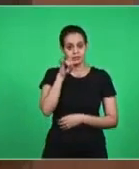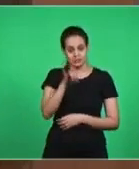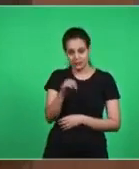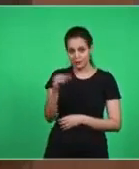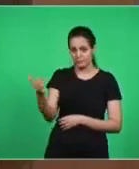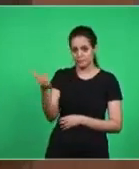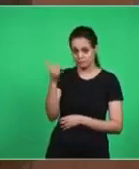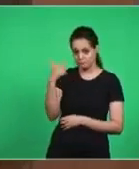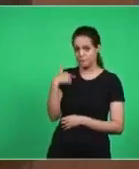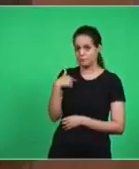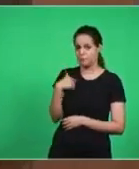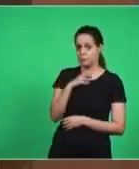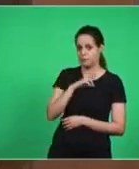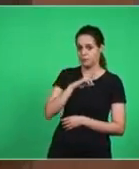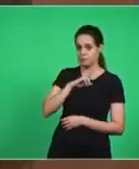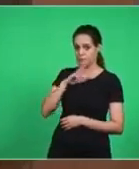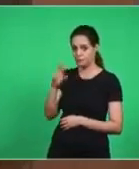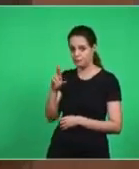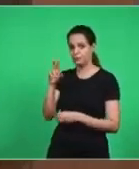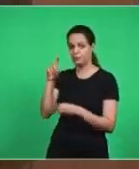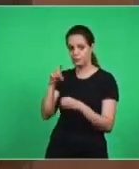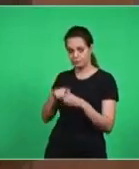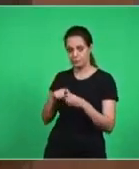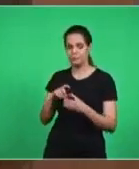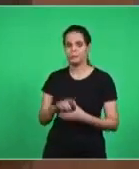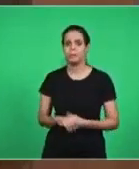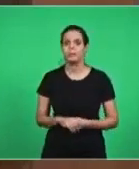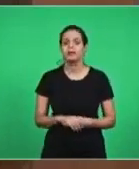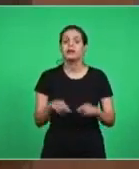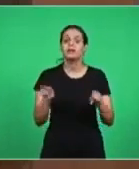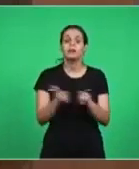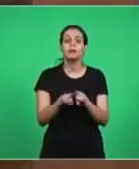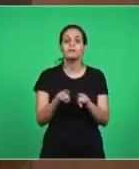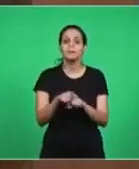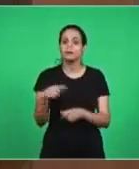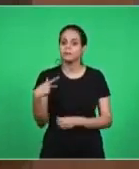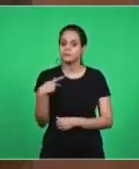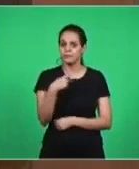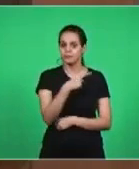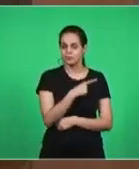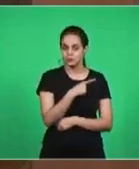If you give me a phone number, I'm going to call you back.